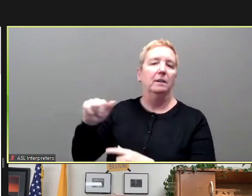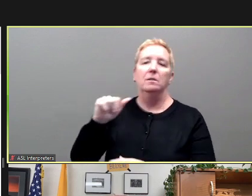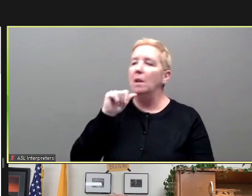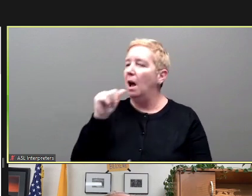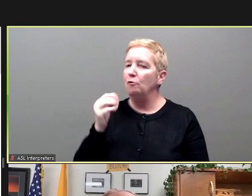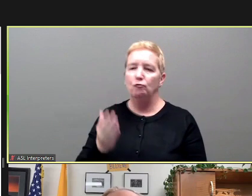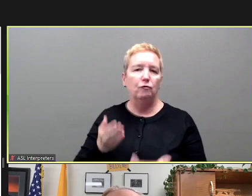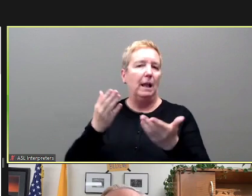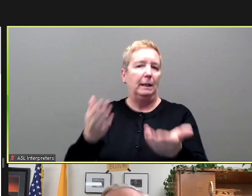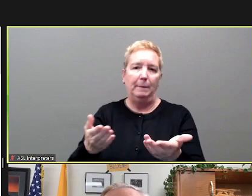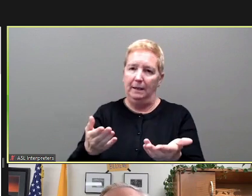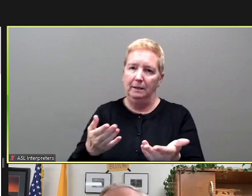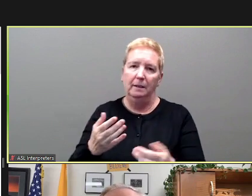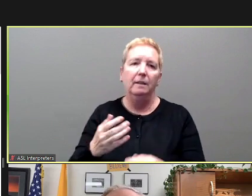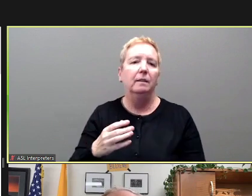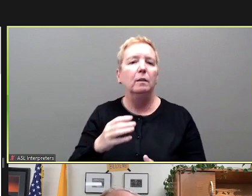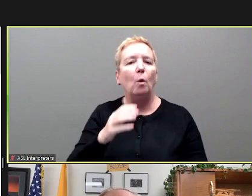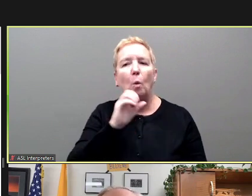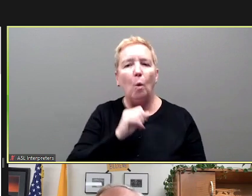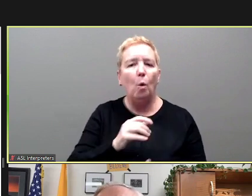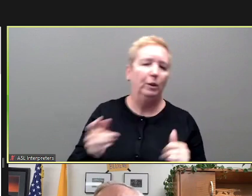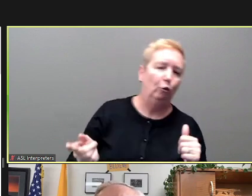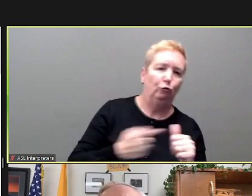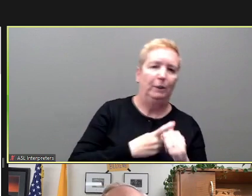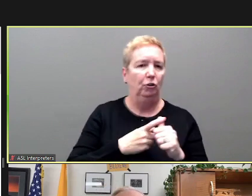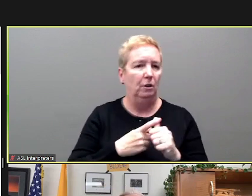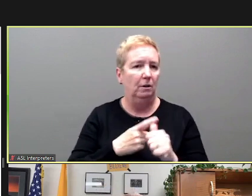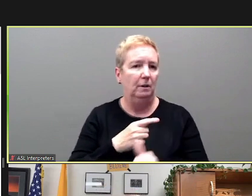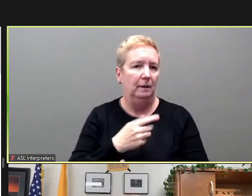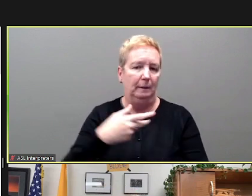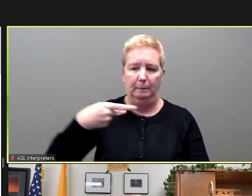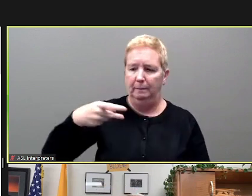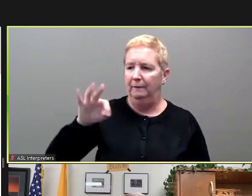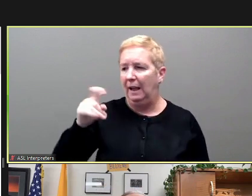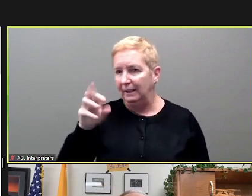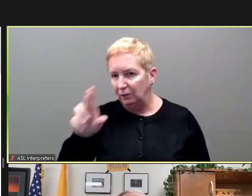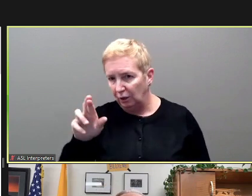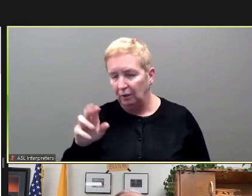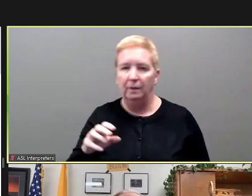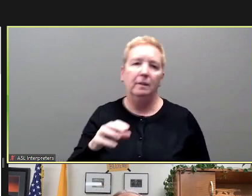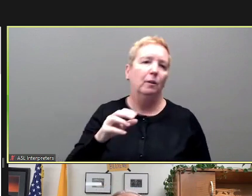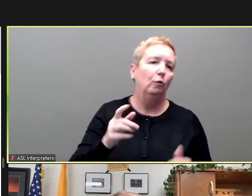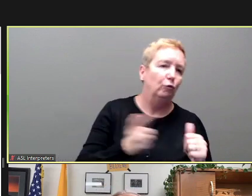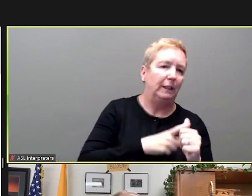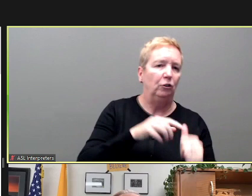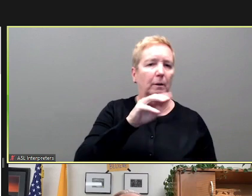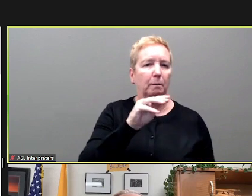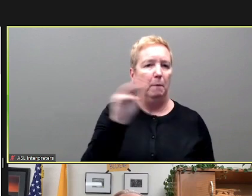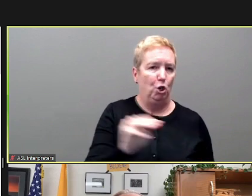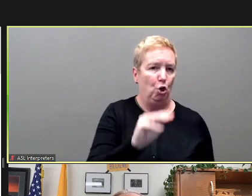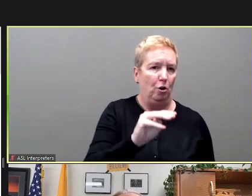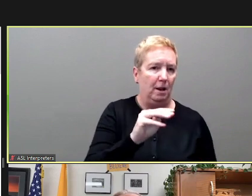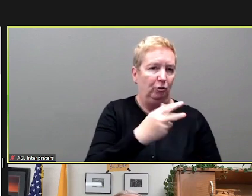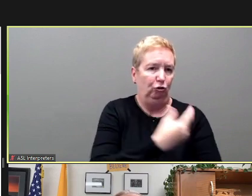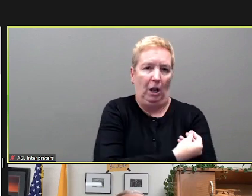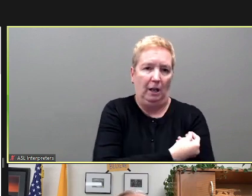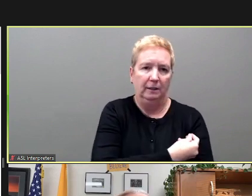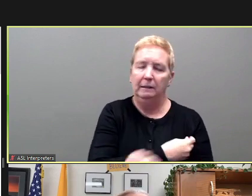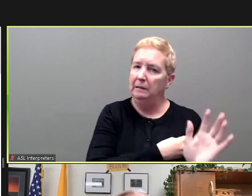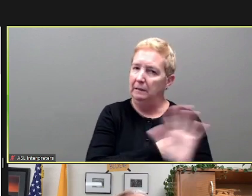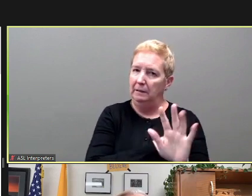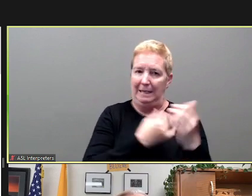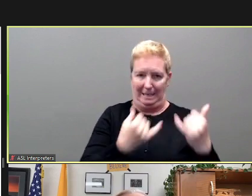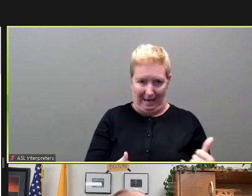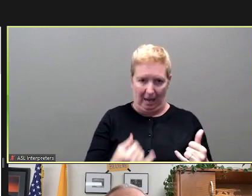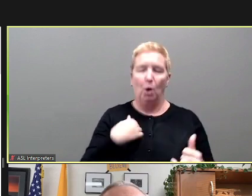Moderna shots as boosters anymore. So we're not to give those to people. We're supposed to go with the new Omicron booster.